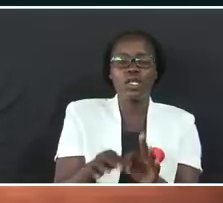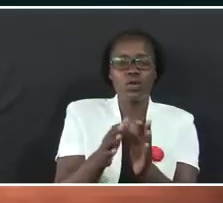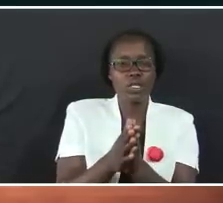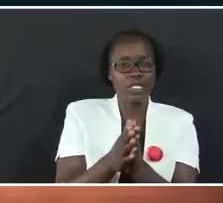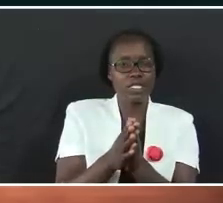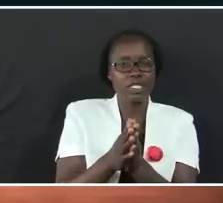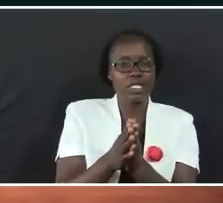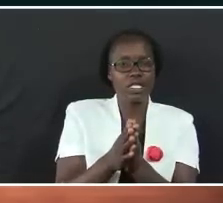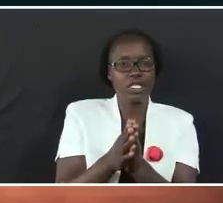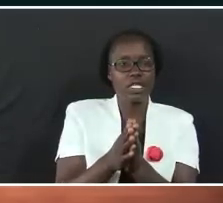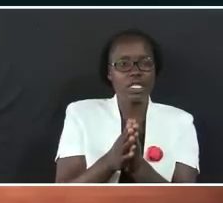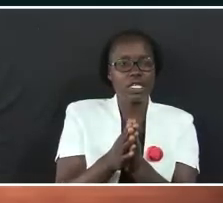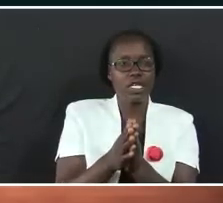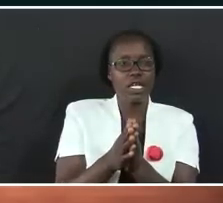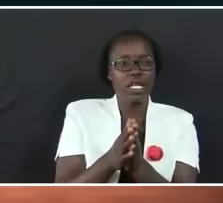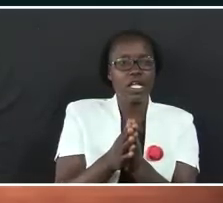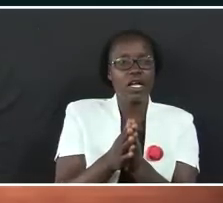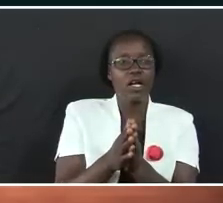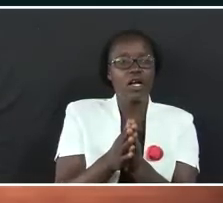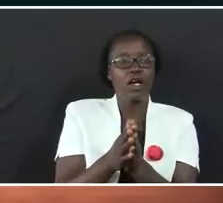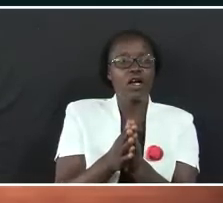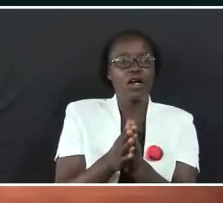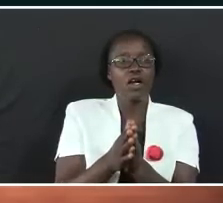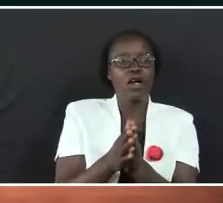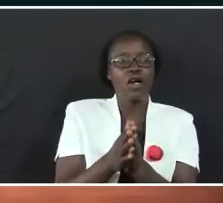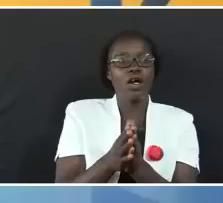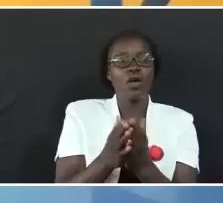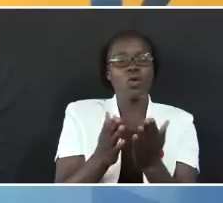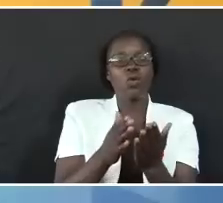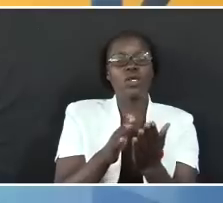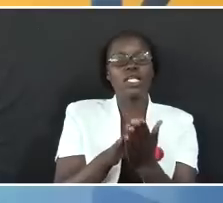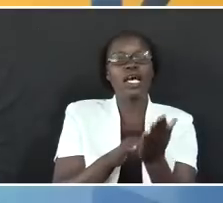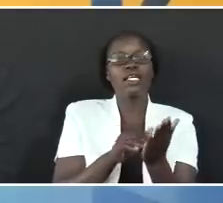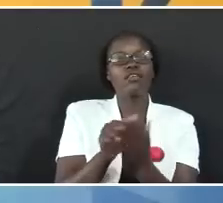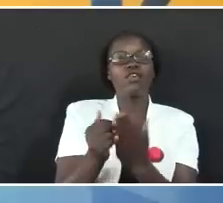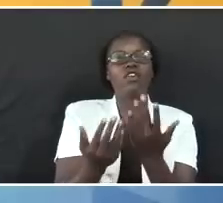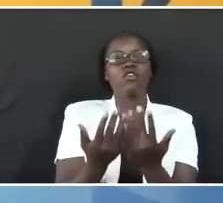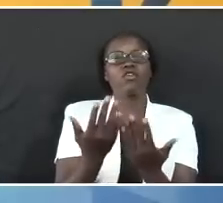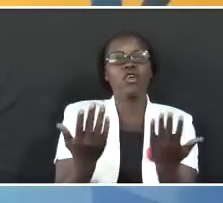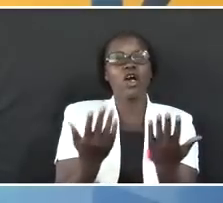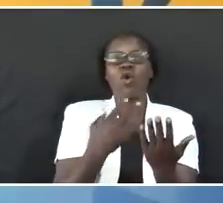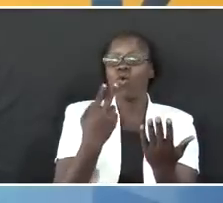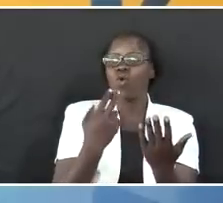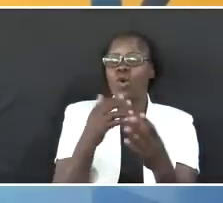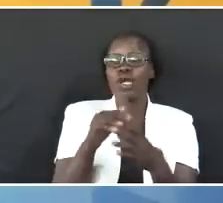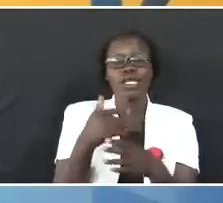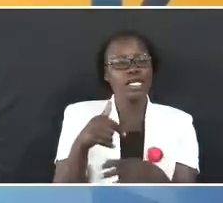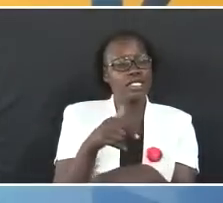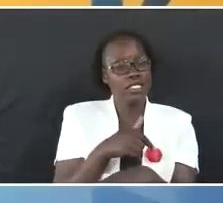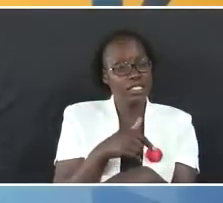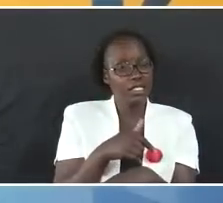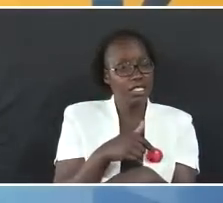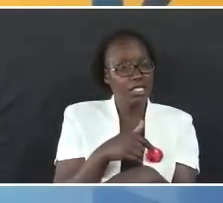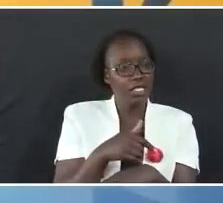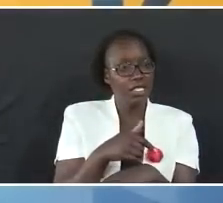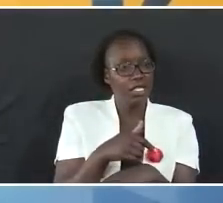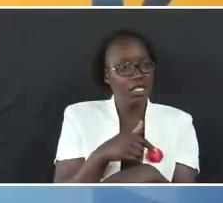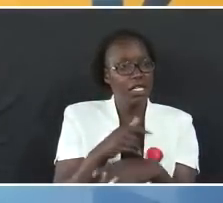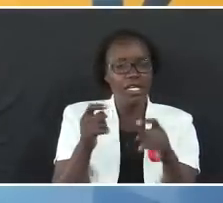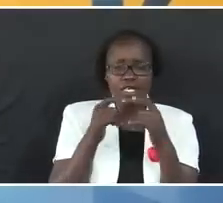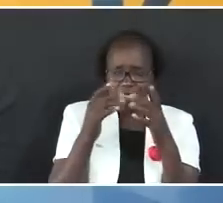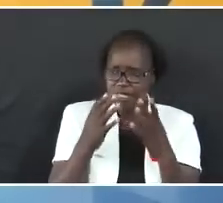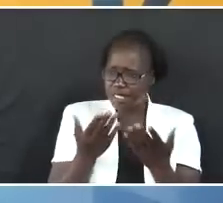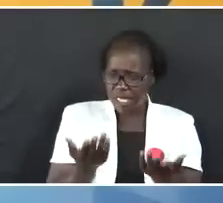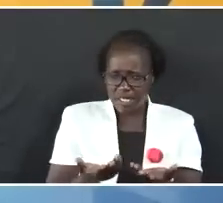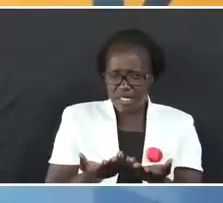what? With the what? With the devouring fire. Who among us? The sinners in